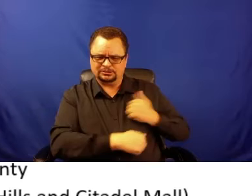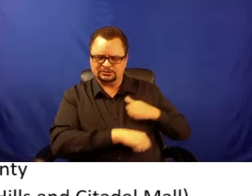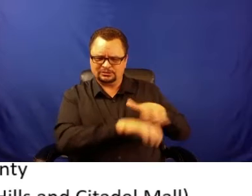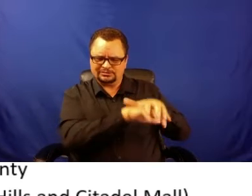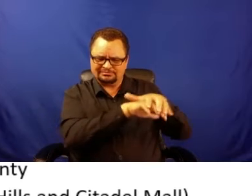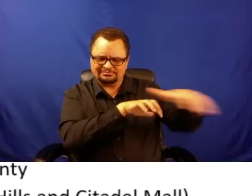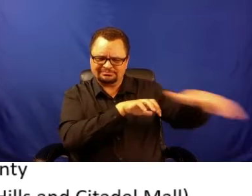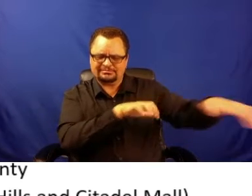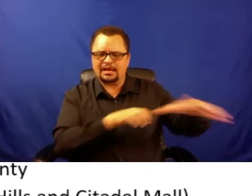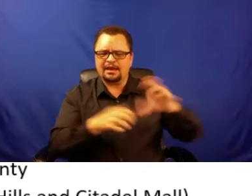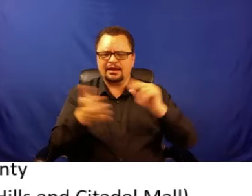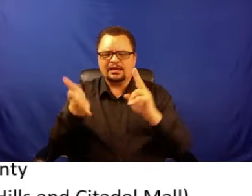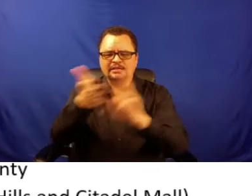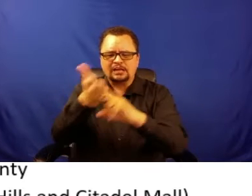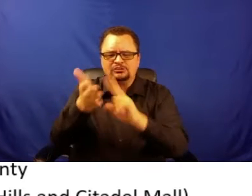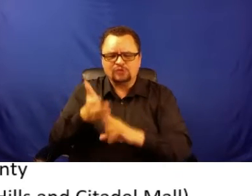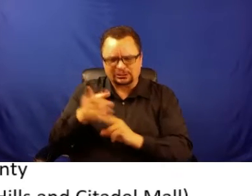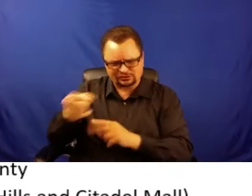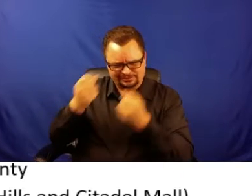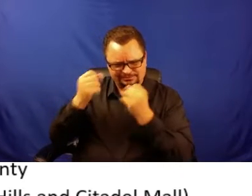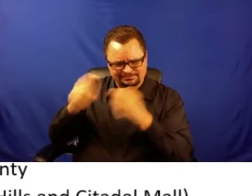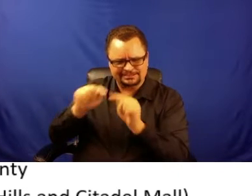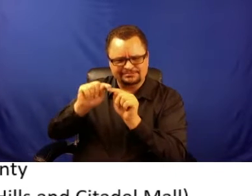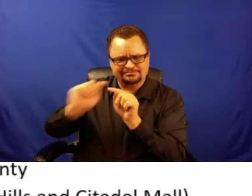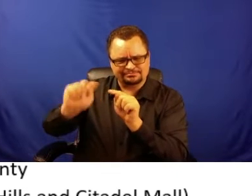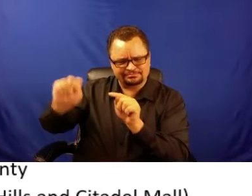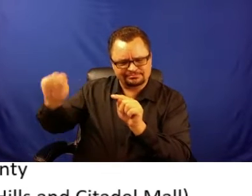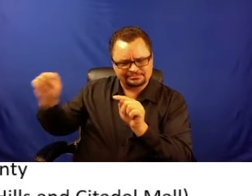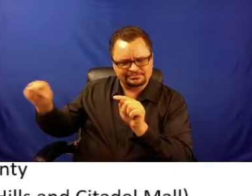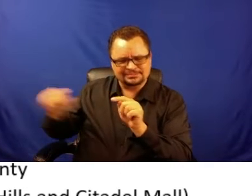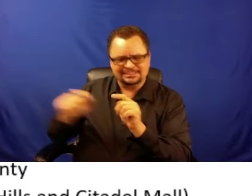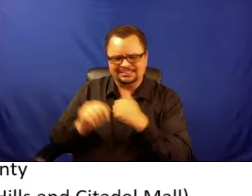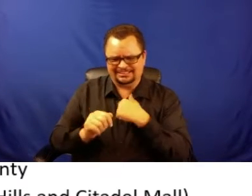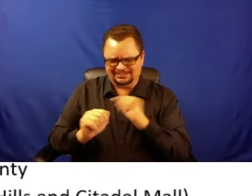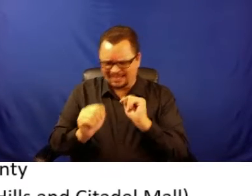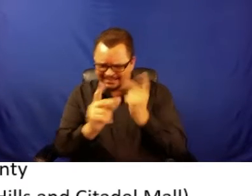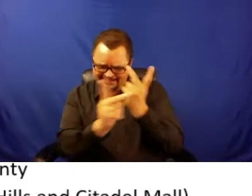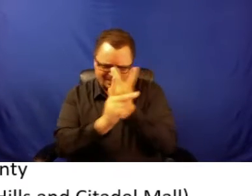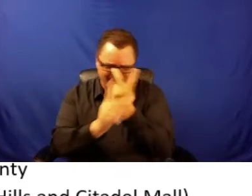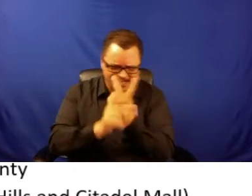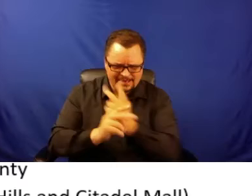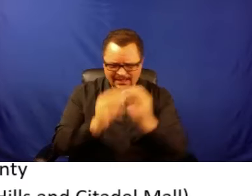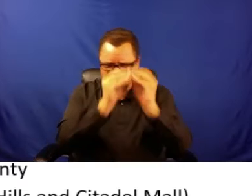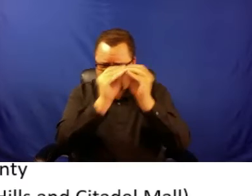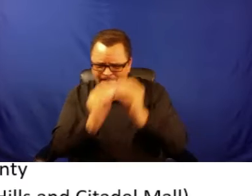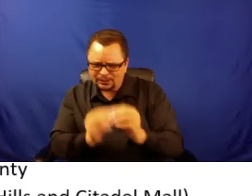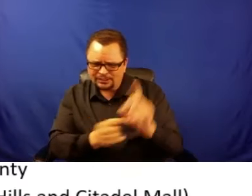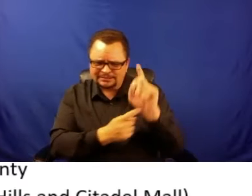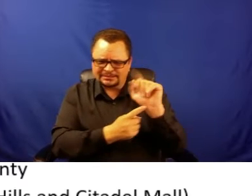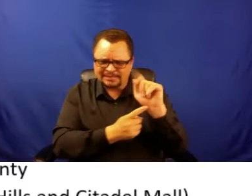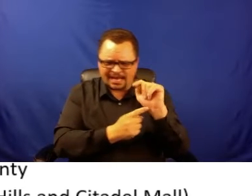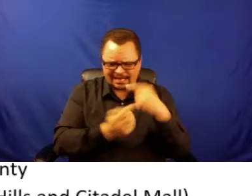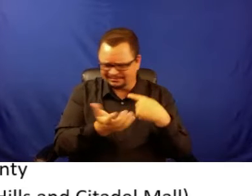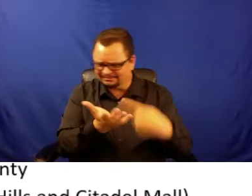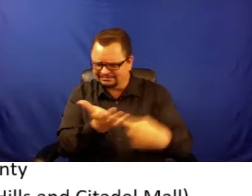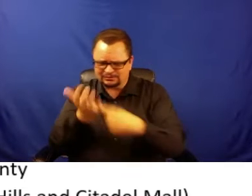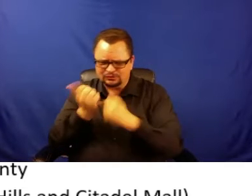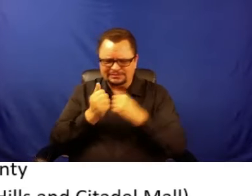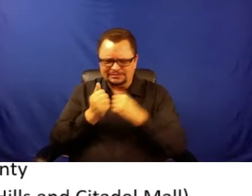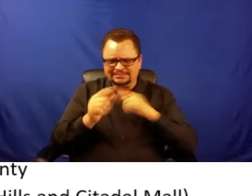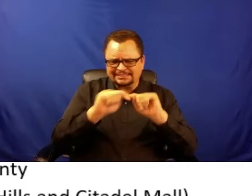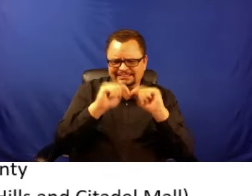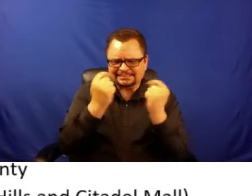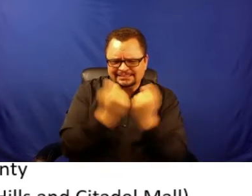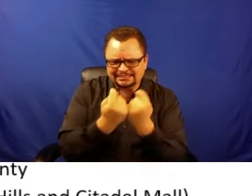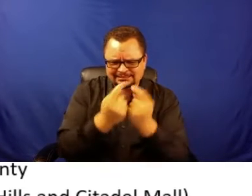I try to put together with my team, and we'll refine these as it relates to what do we have going on